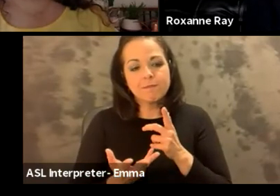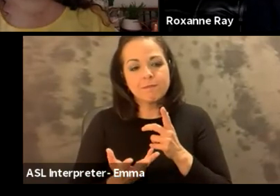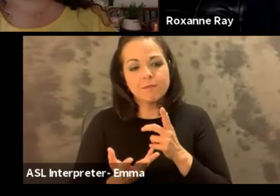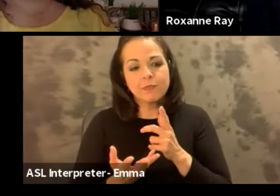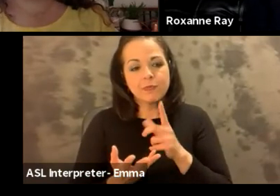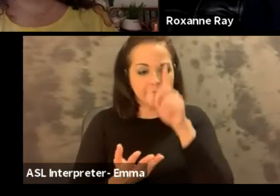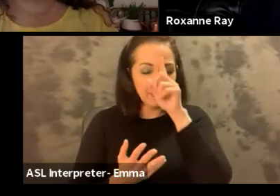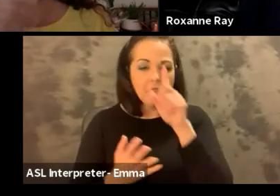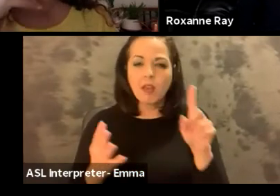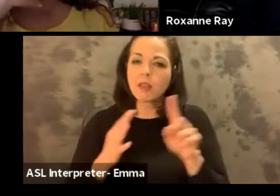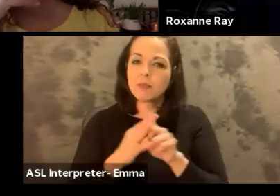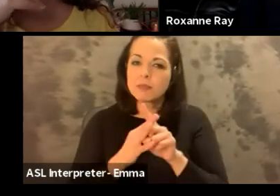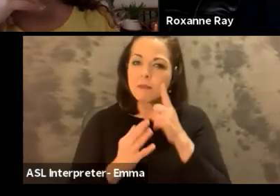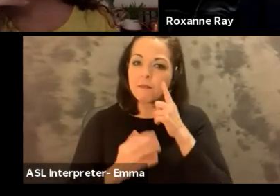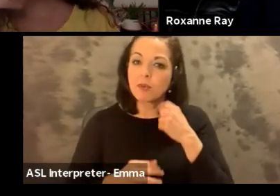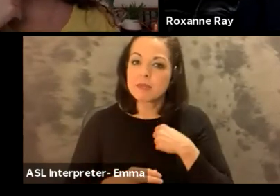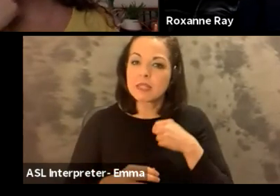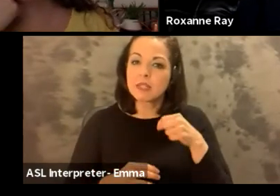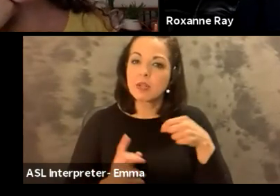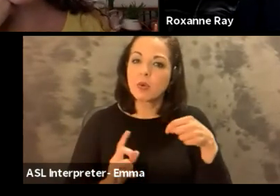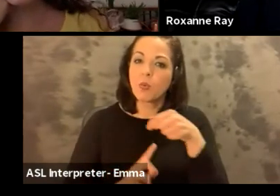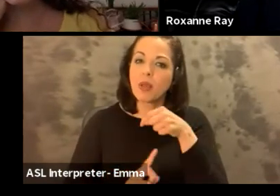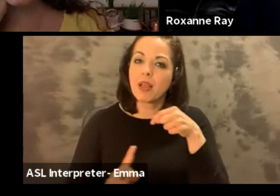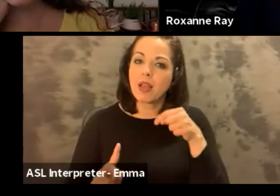is around